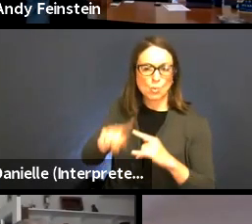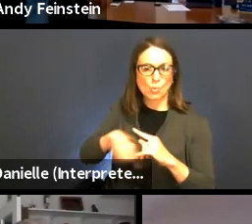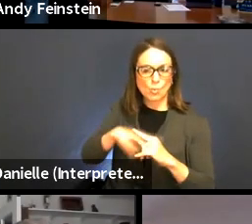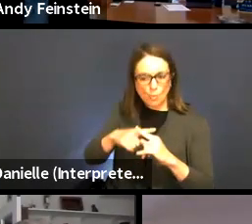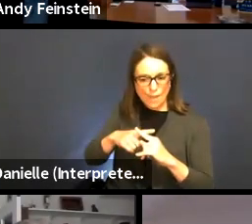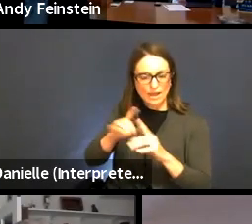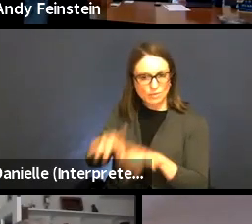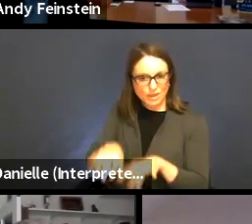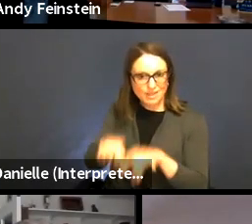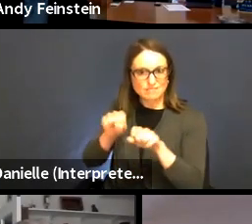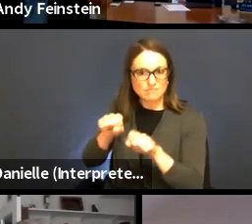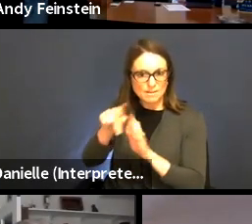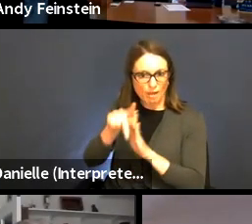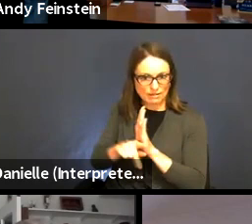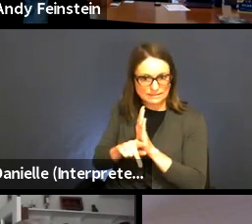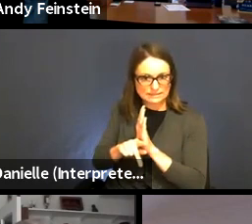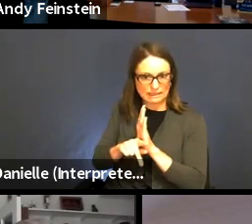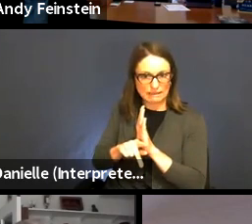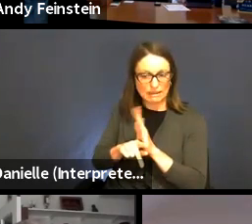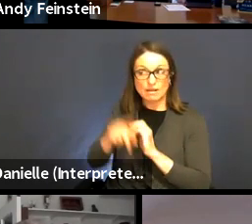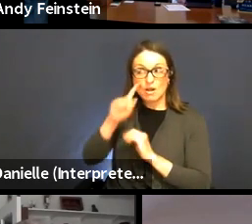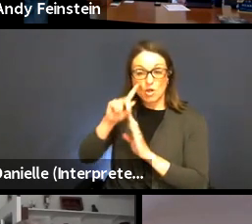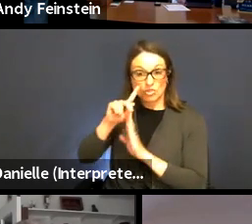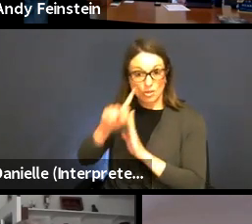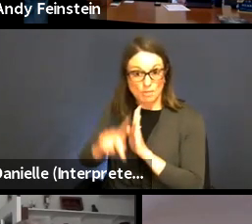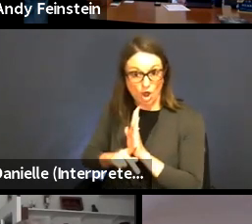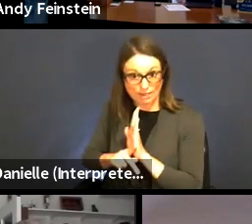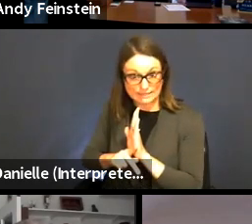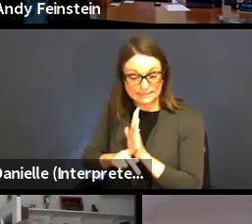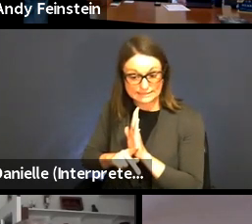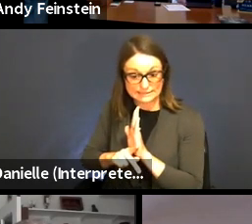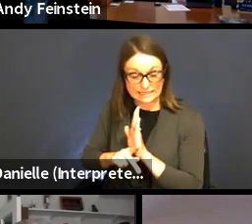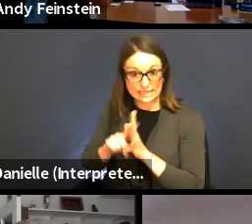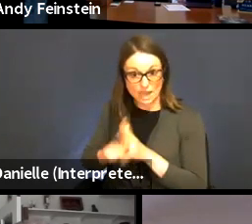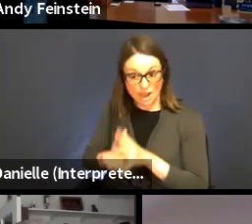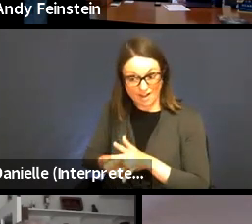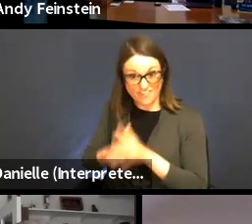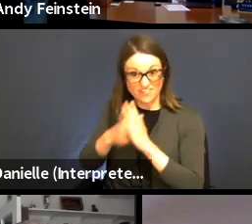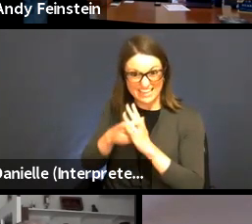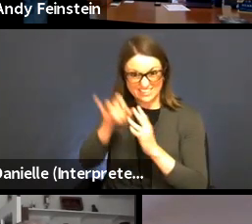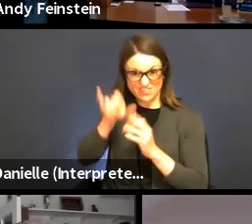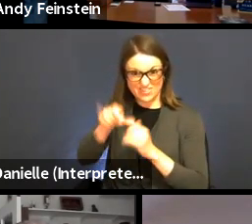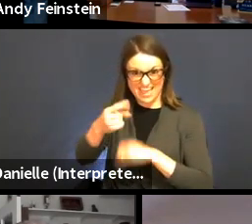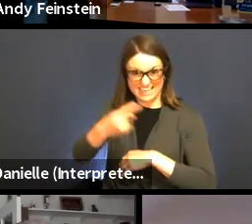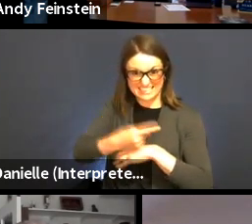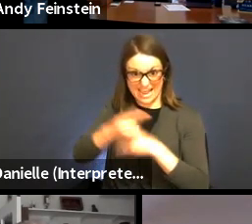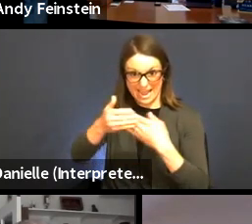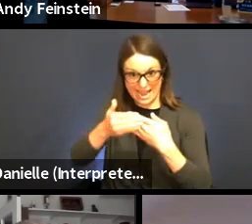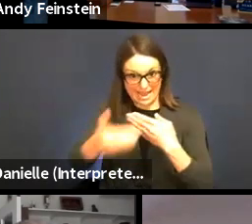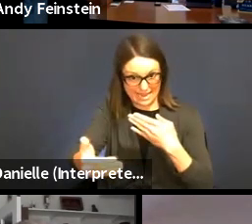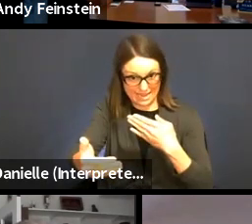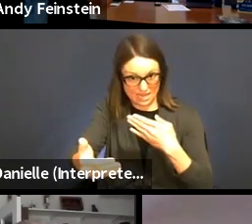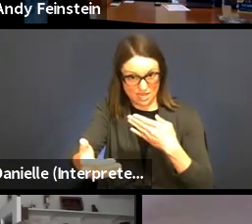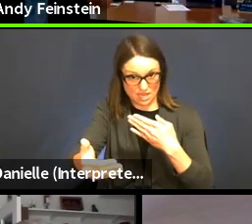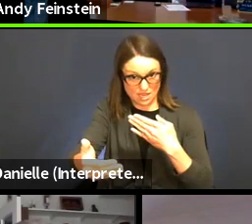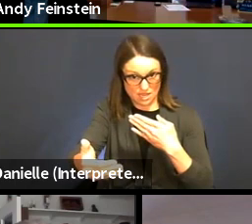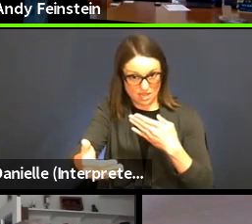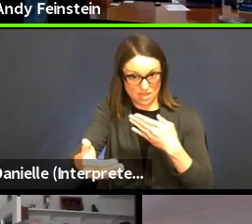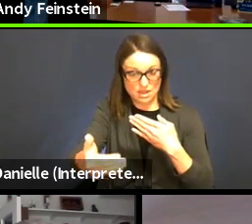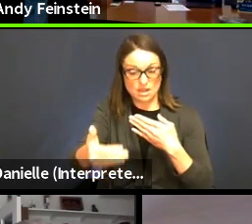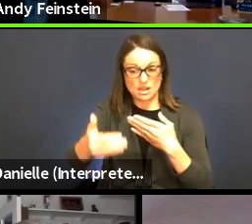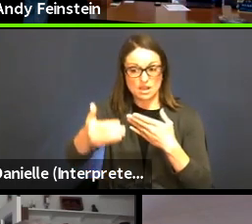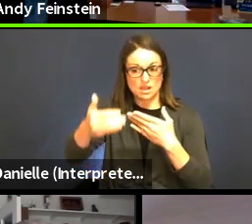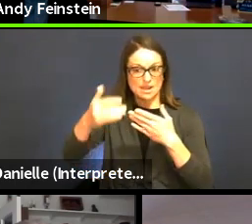adopt policies, the policy is effective the date you apply it, and it's prospective in how it's implemented. Right. It